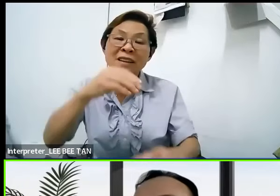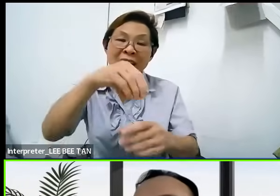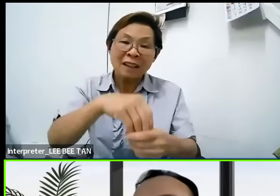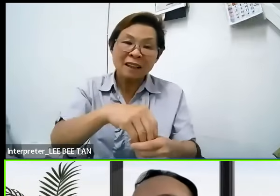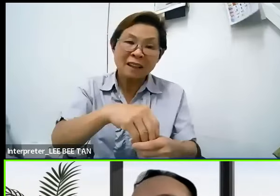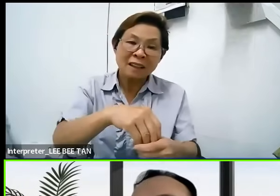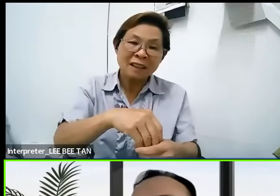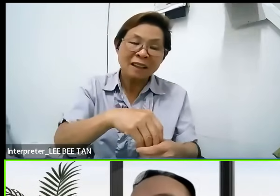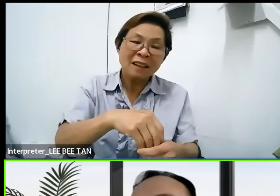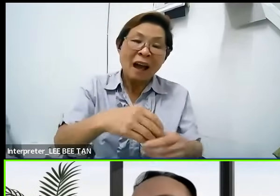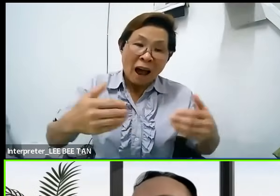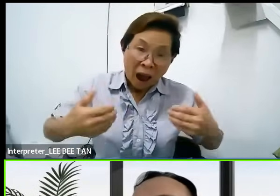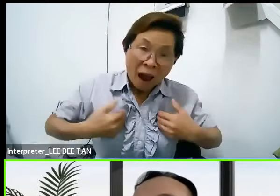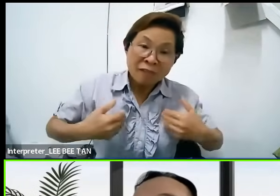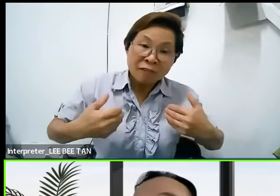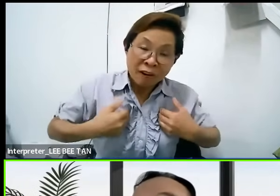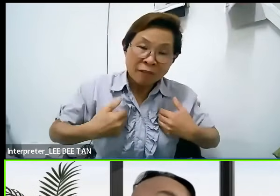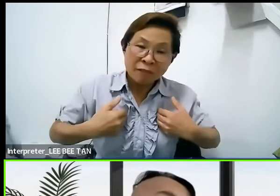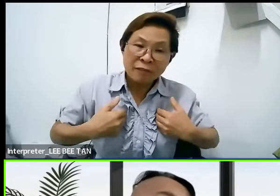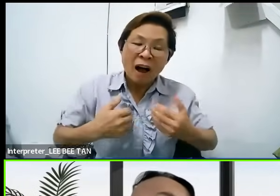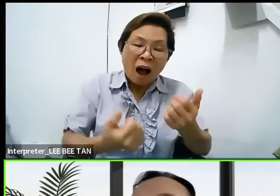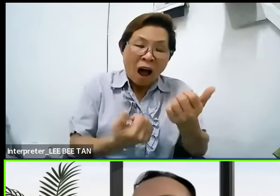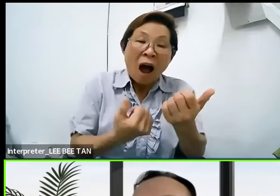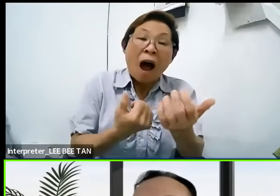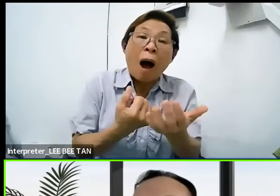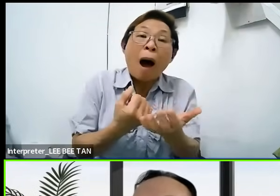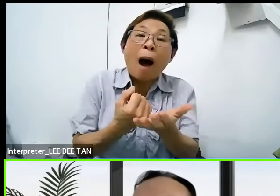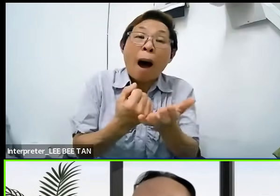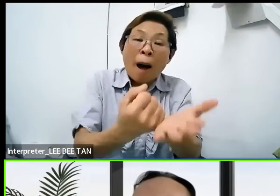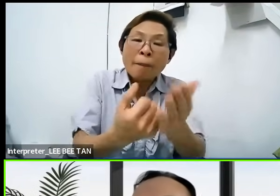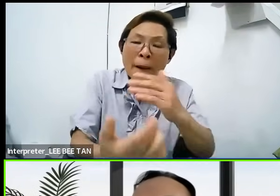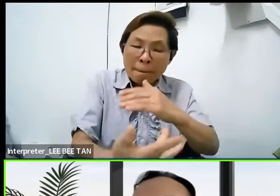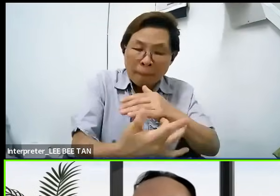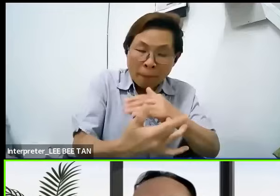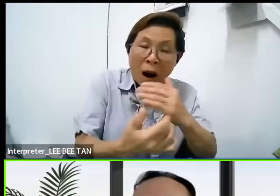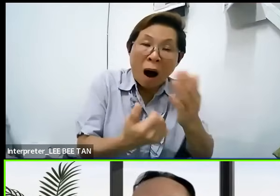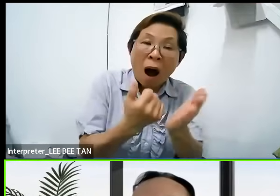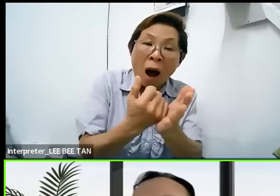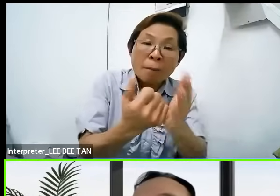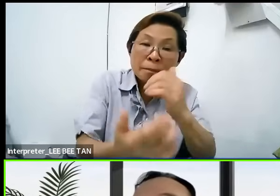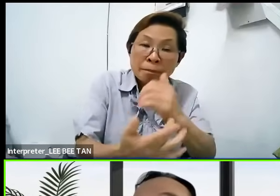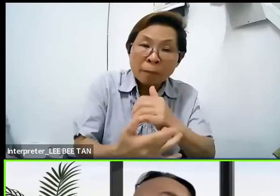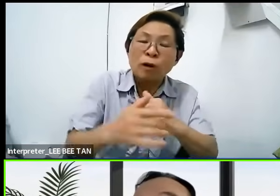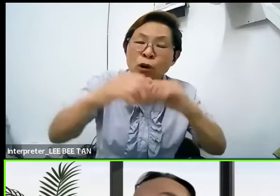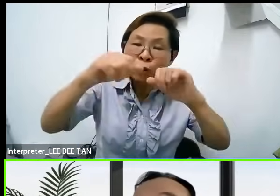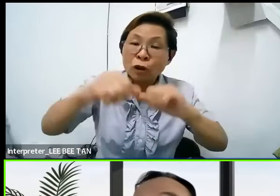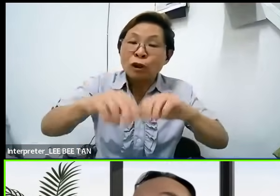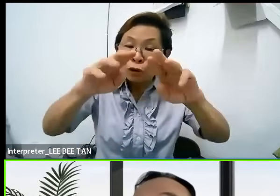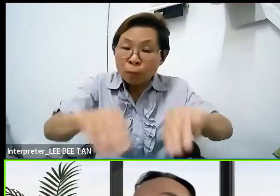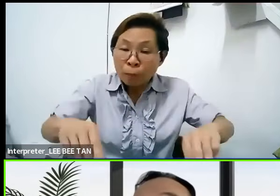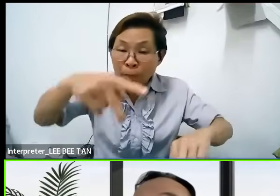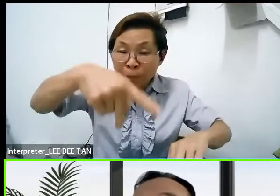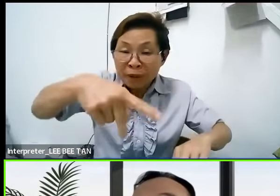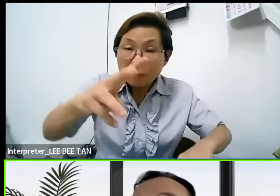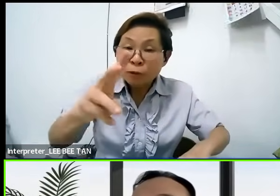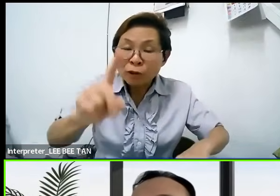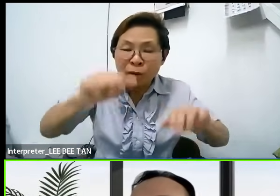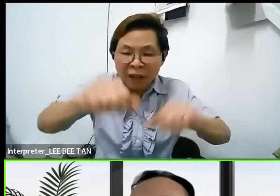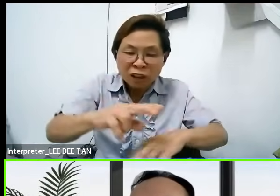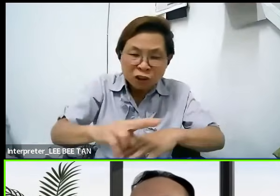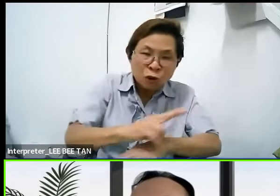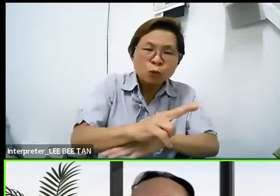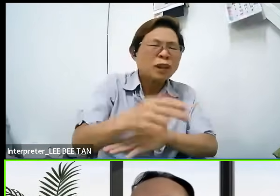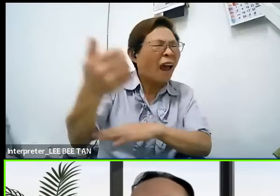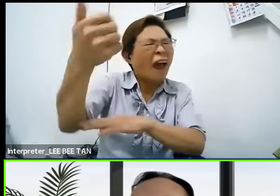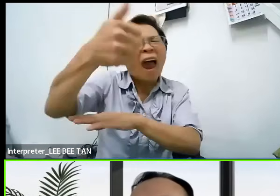assistive technology that will help people with disability to access to anything. Let's